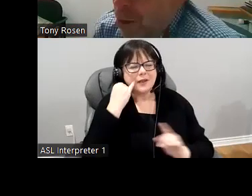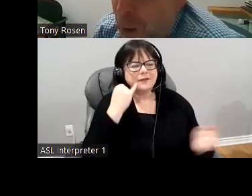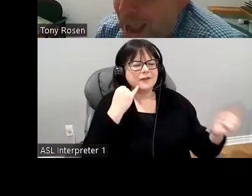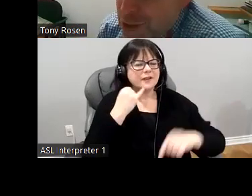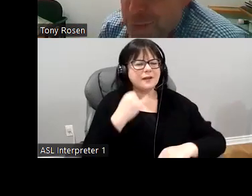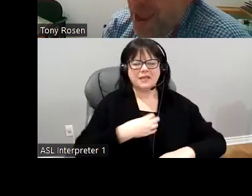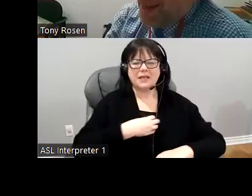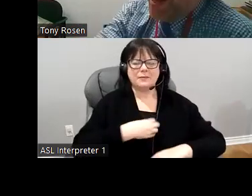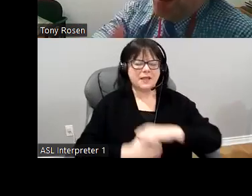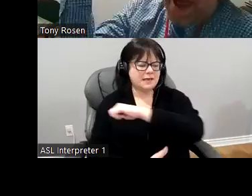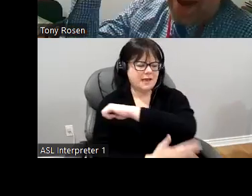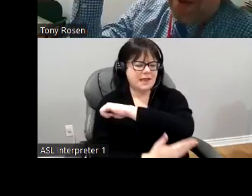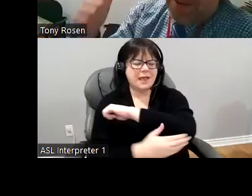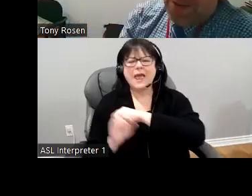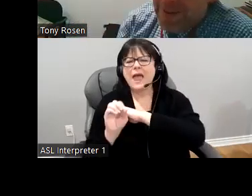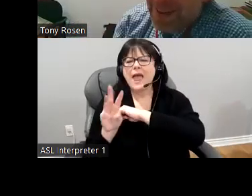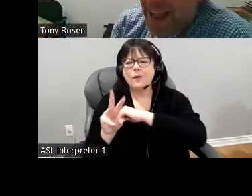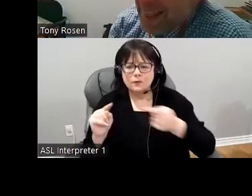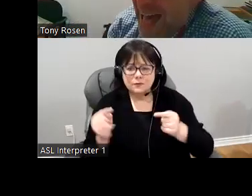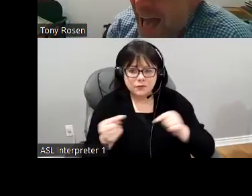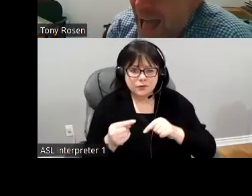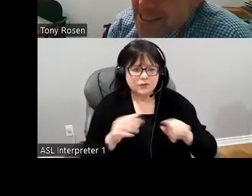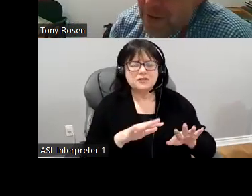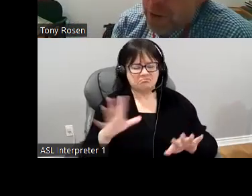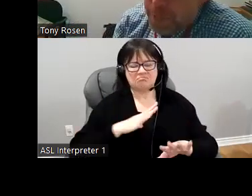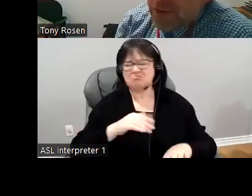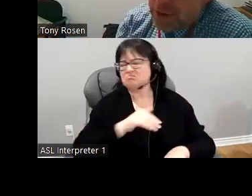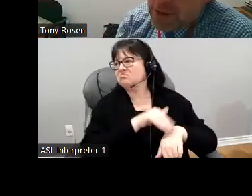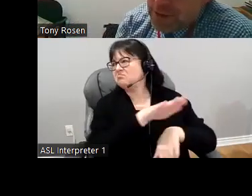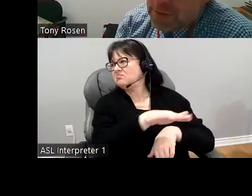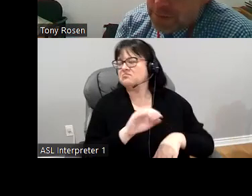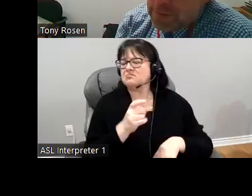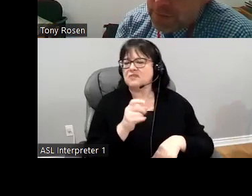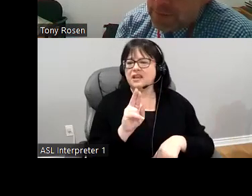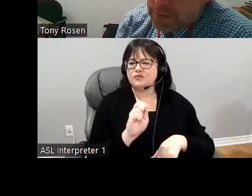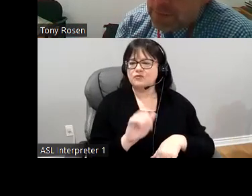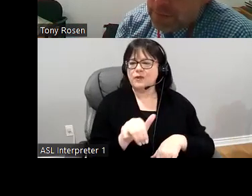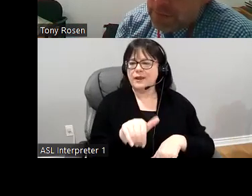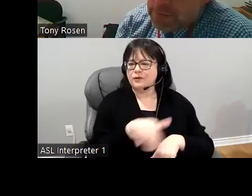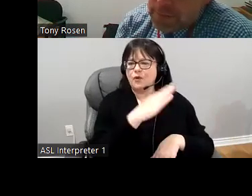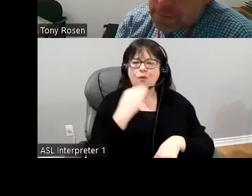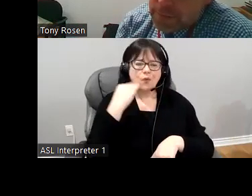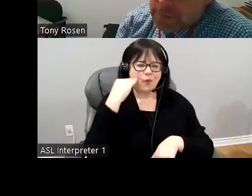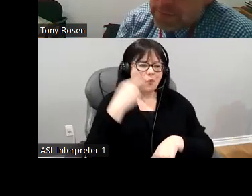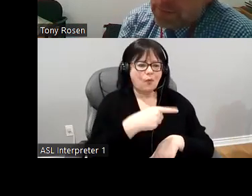an elbow x-ray and get them out of here. I got lots of other patients.